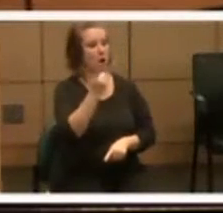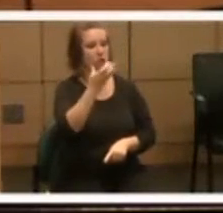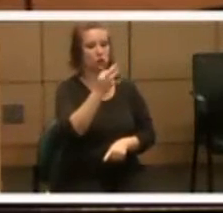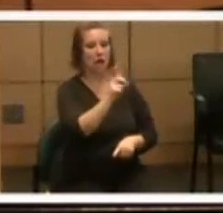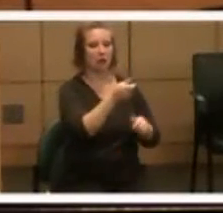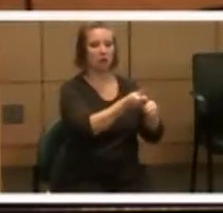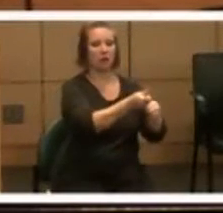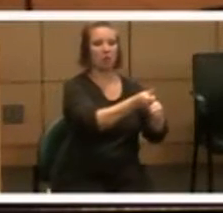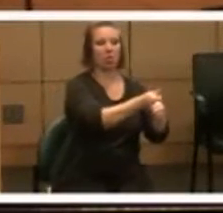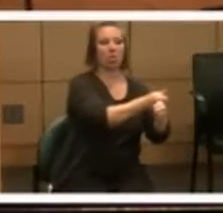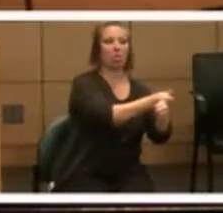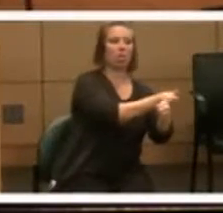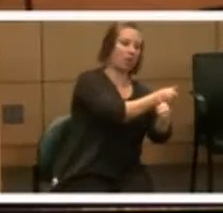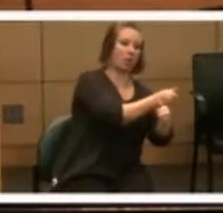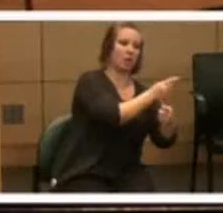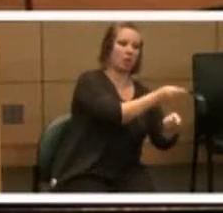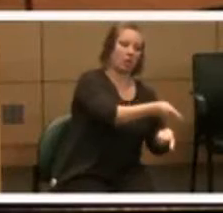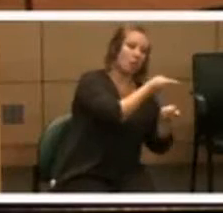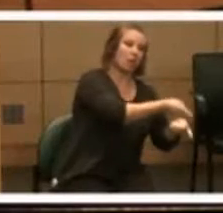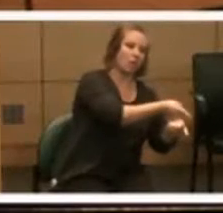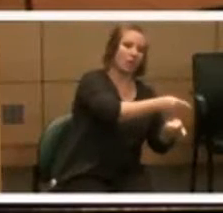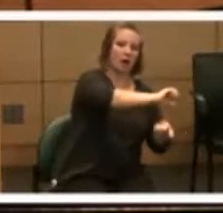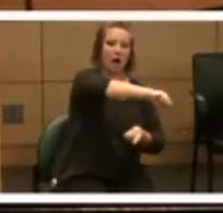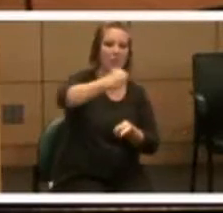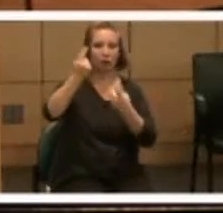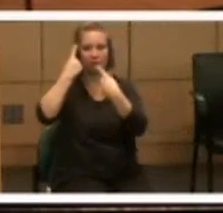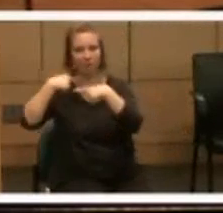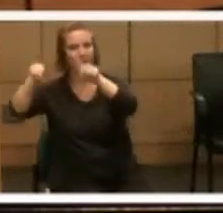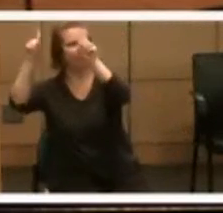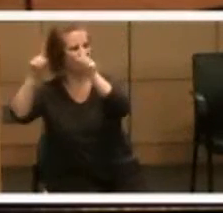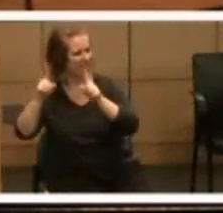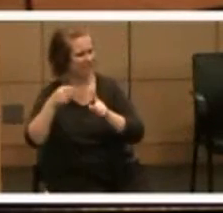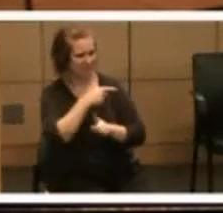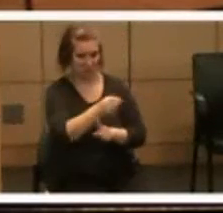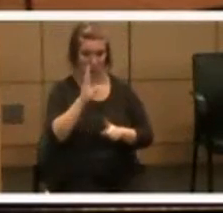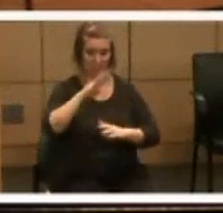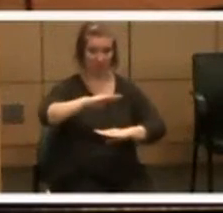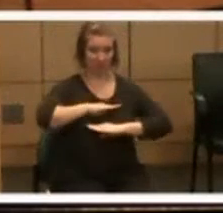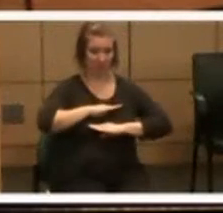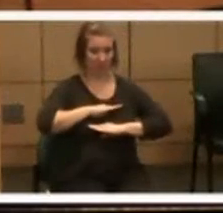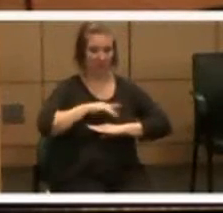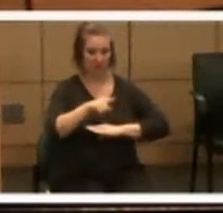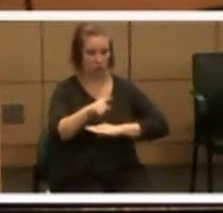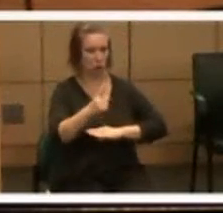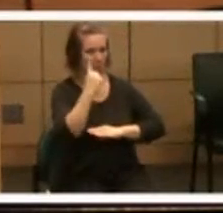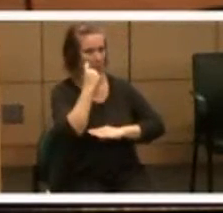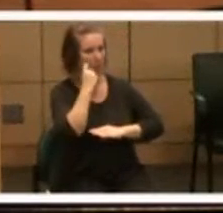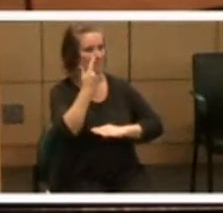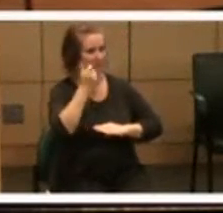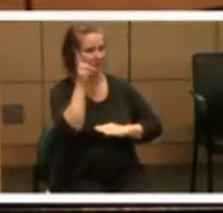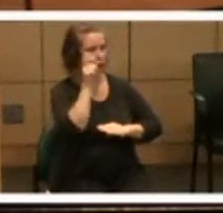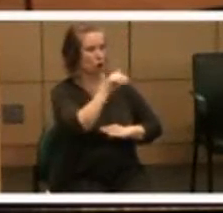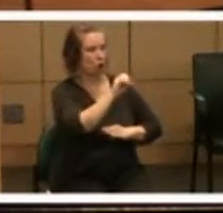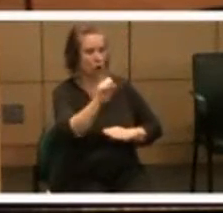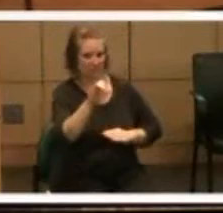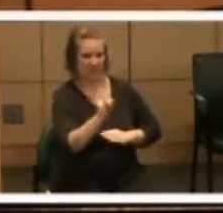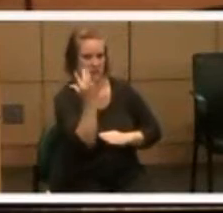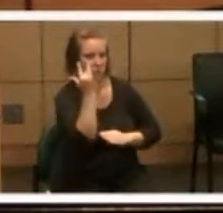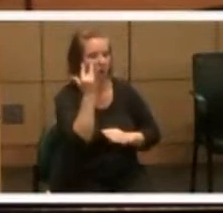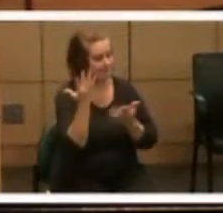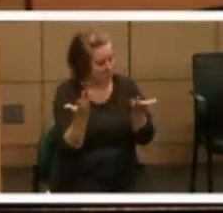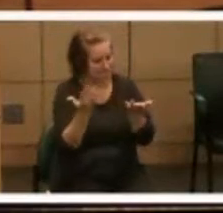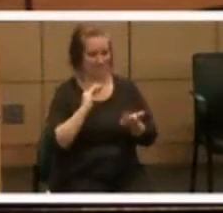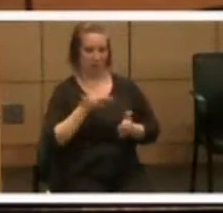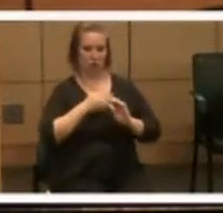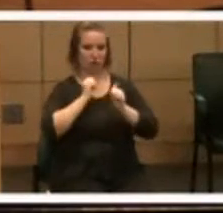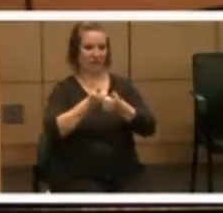off and struggling a whole lot more than another child, and you think it's because of their hearing? And that's the challenge that we face in